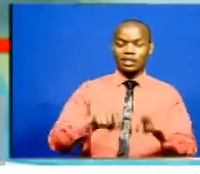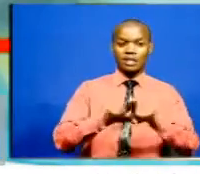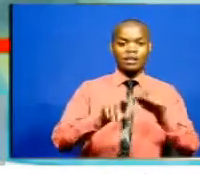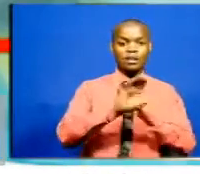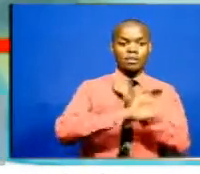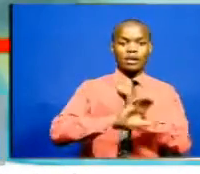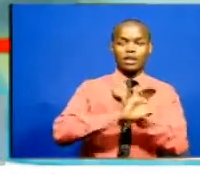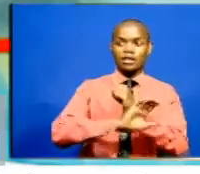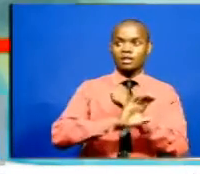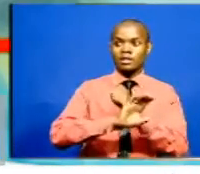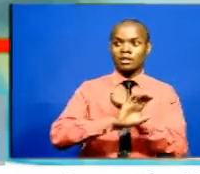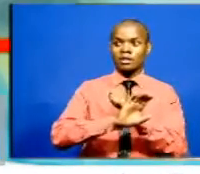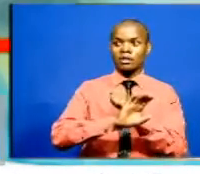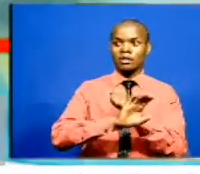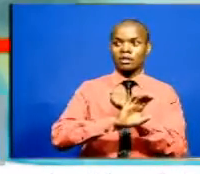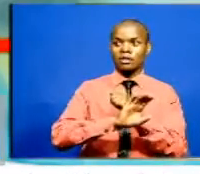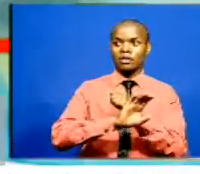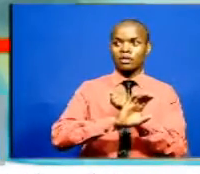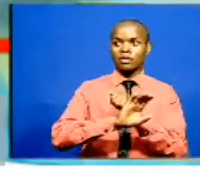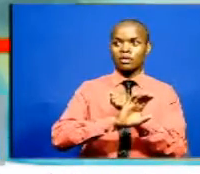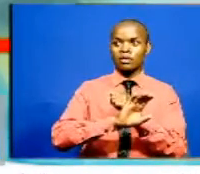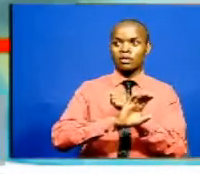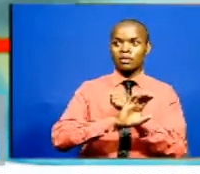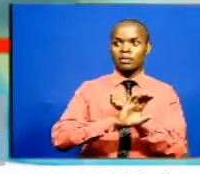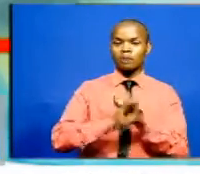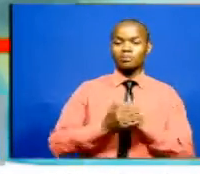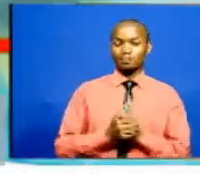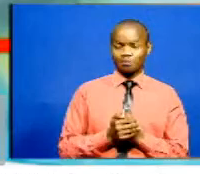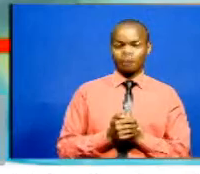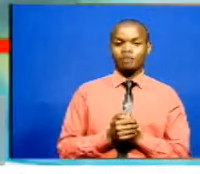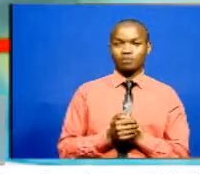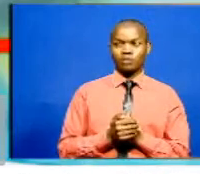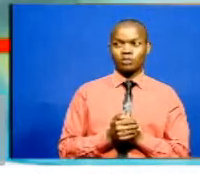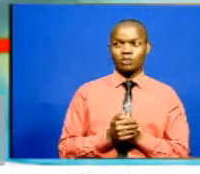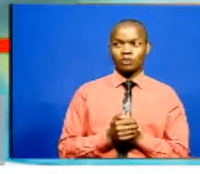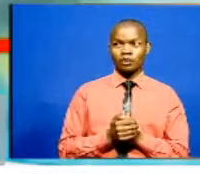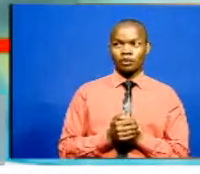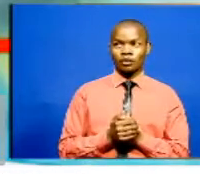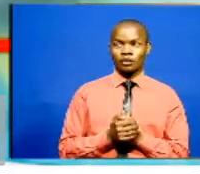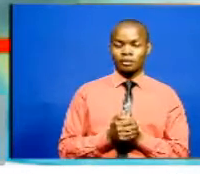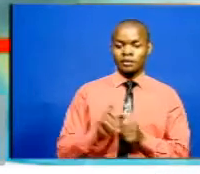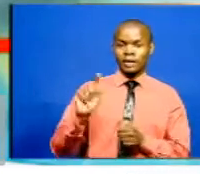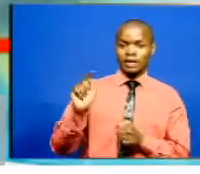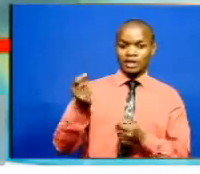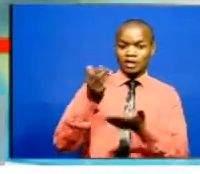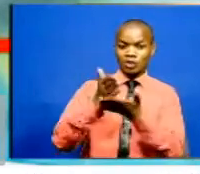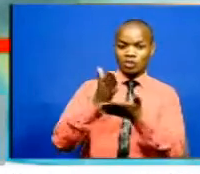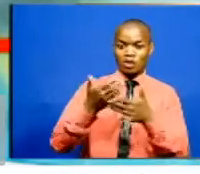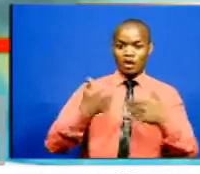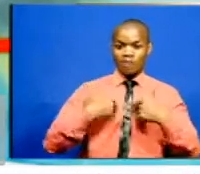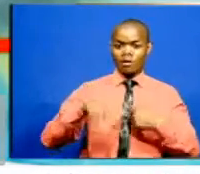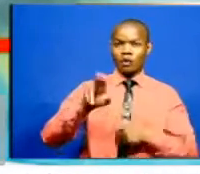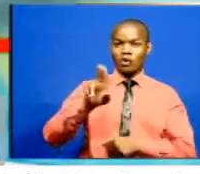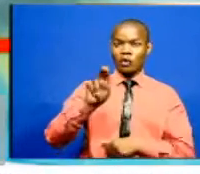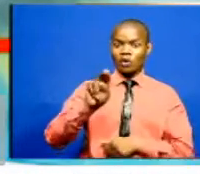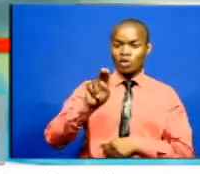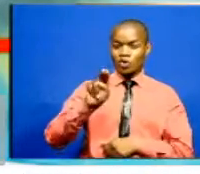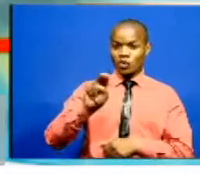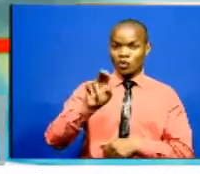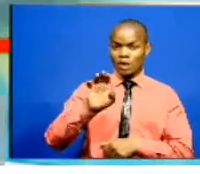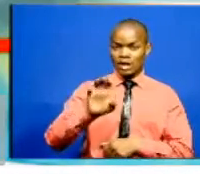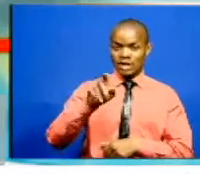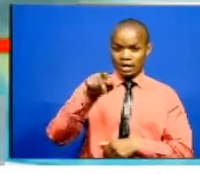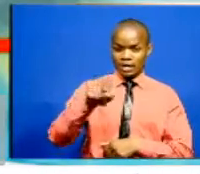been, has been also in the forefront holding UNEP offices. Of course, we have also to